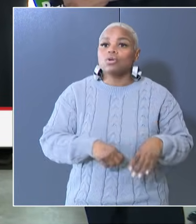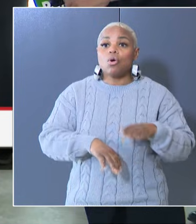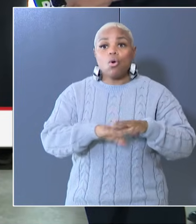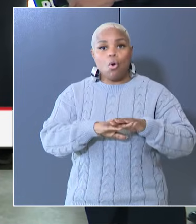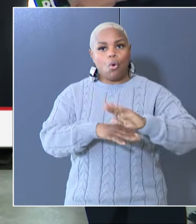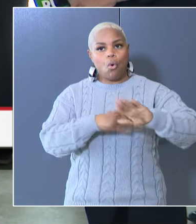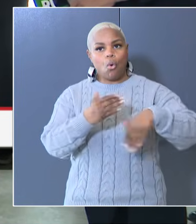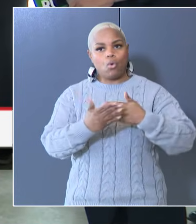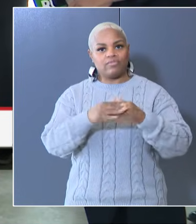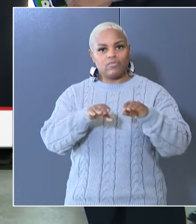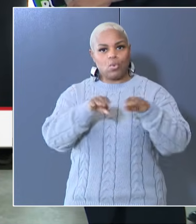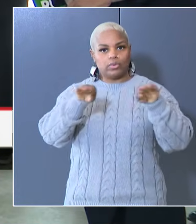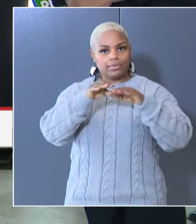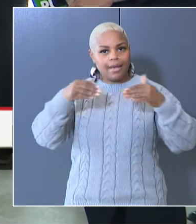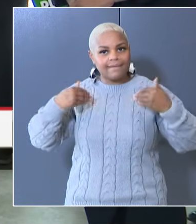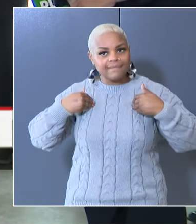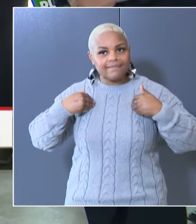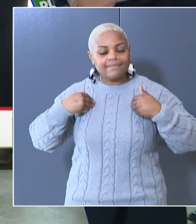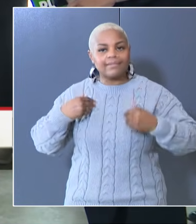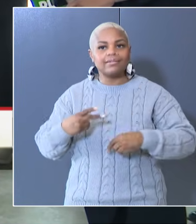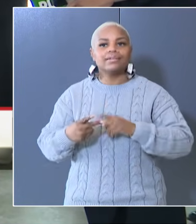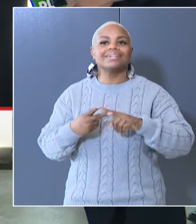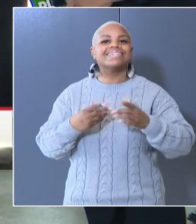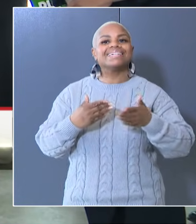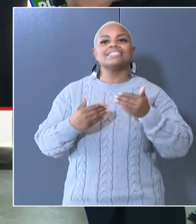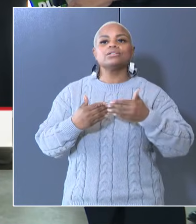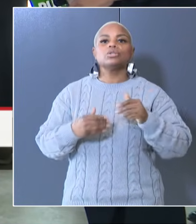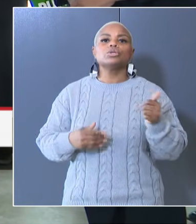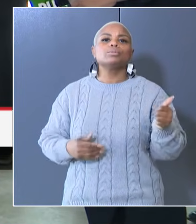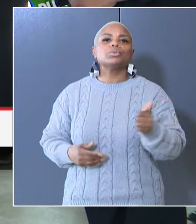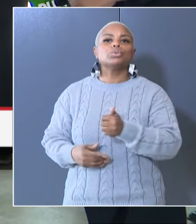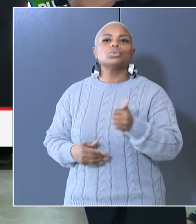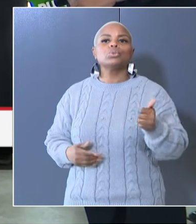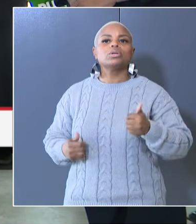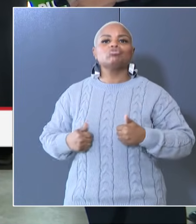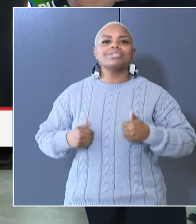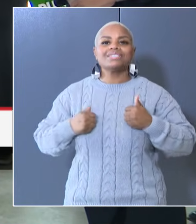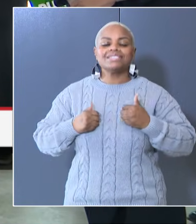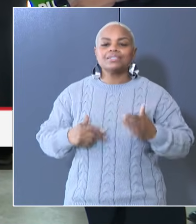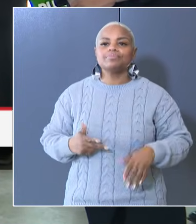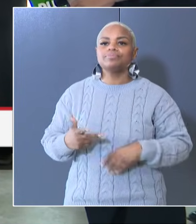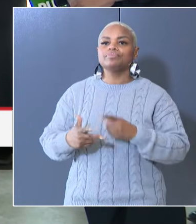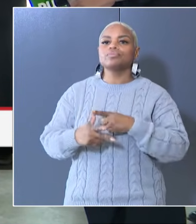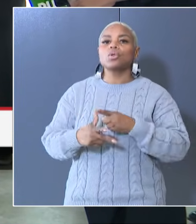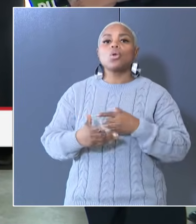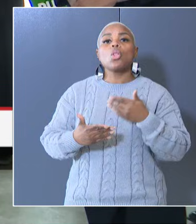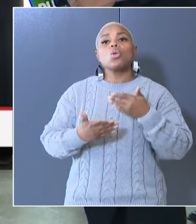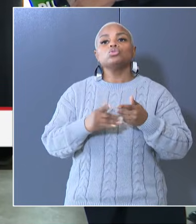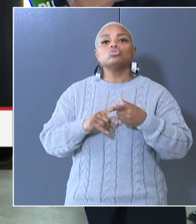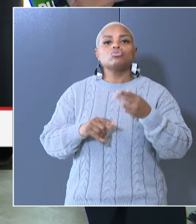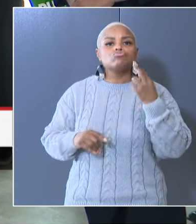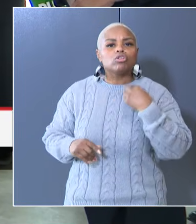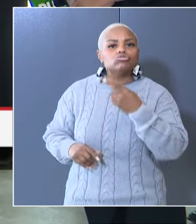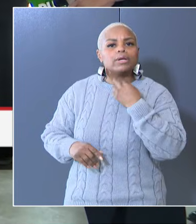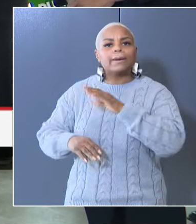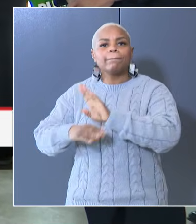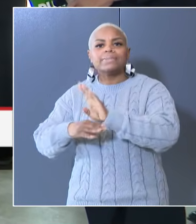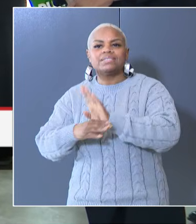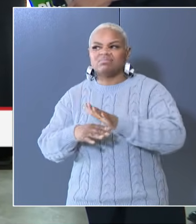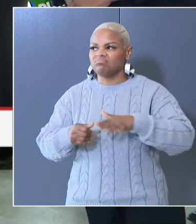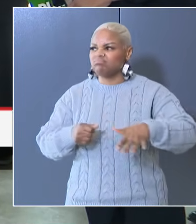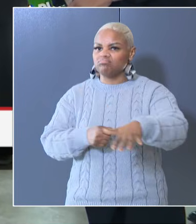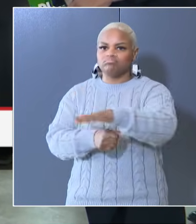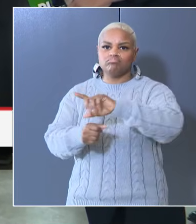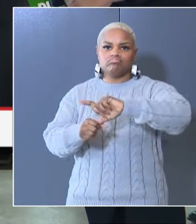and businesses. I pause here because the details matter. Building to higher standards of